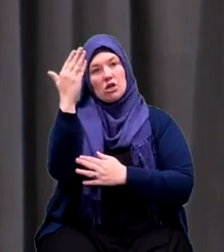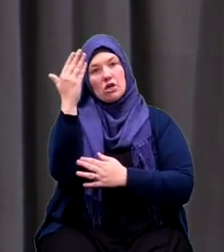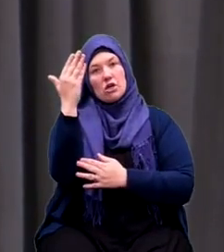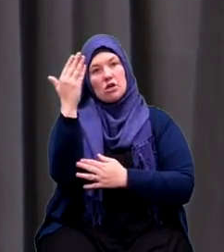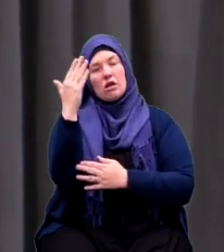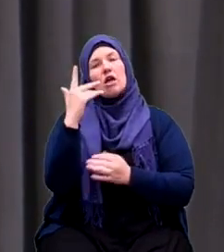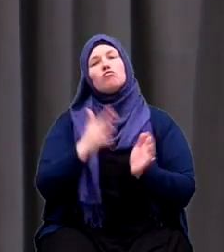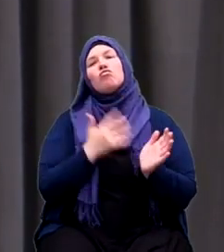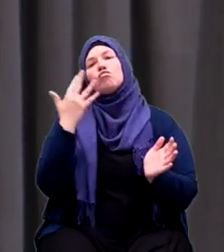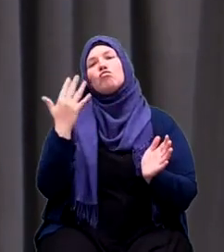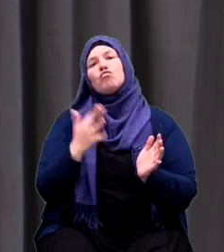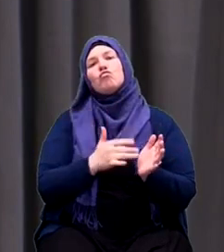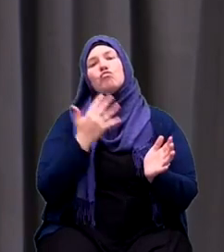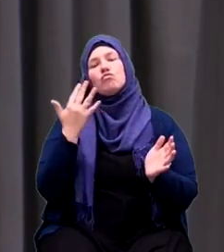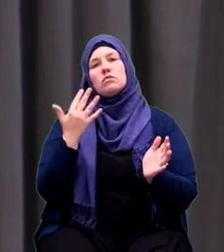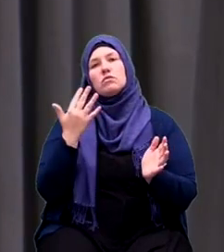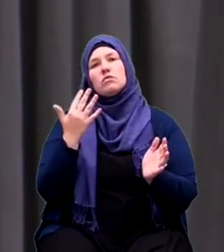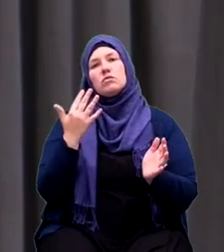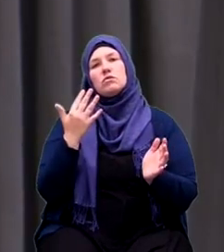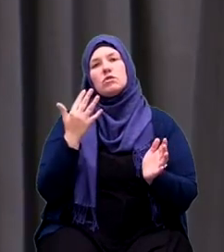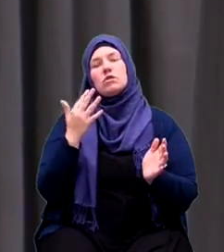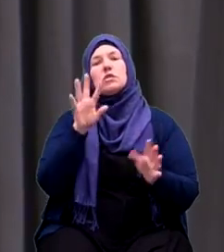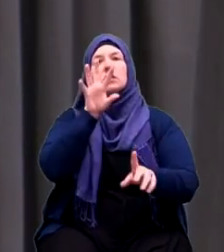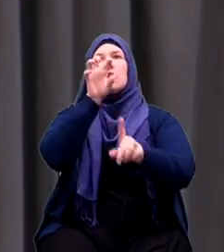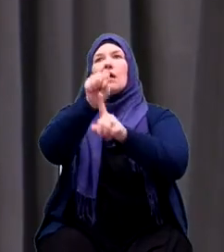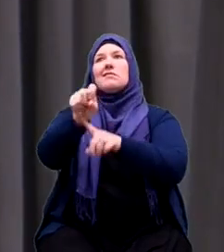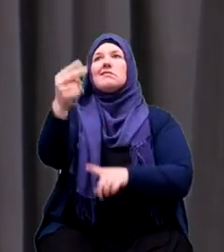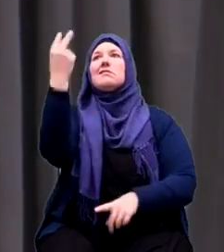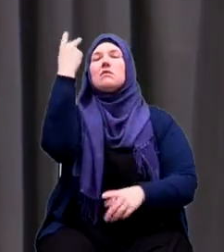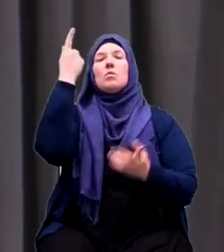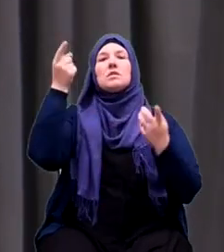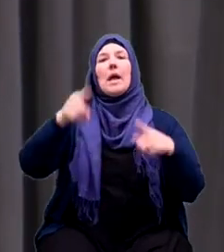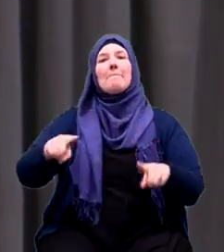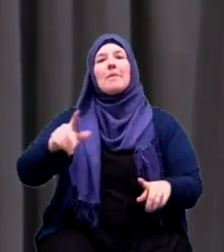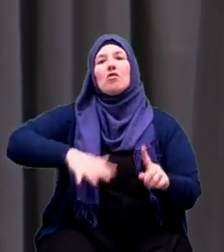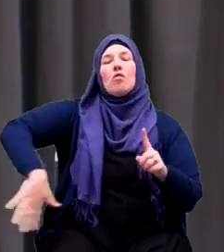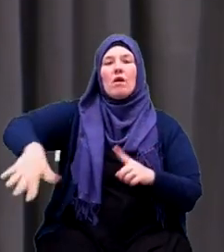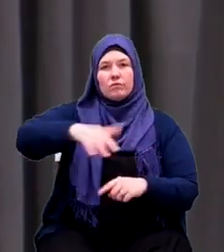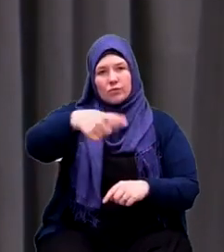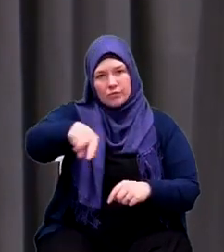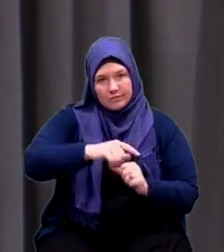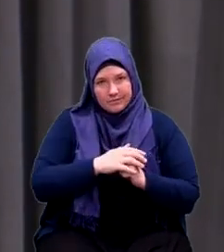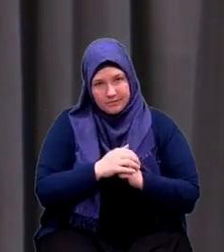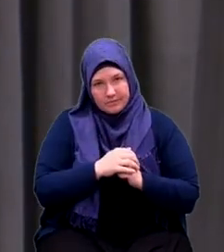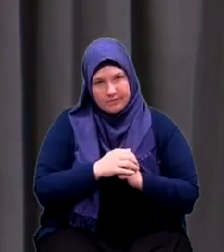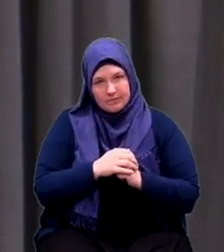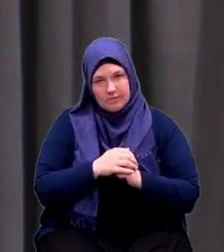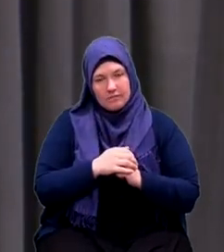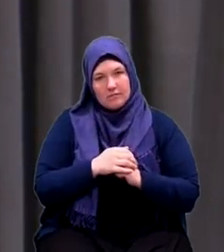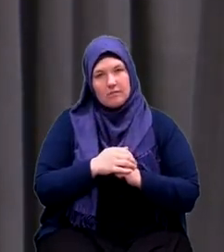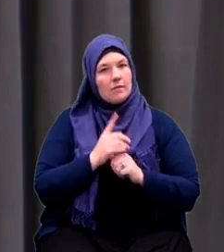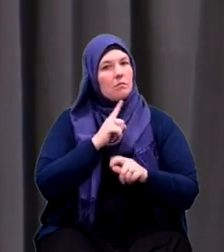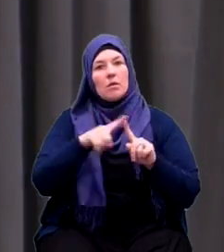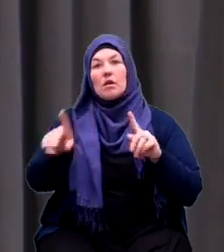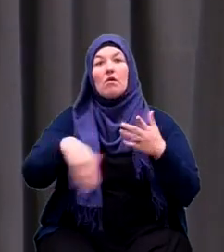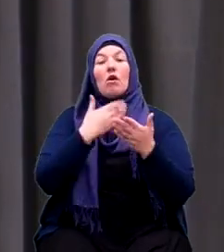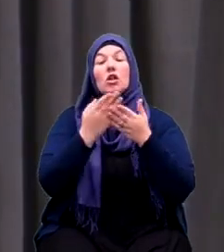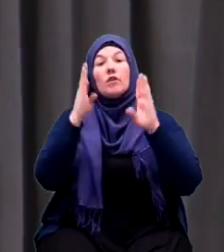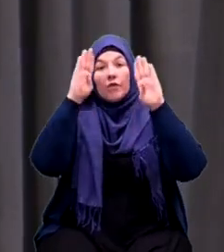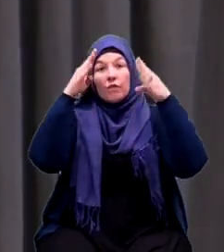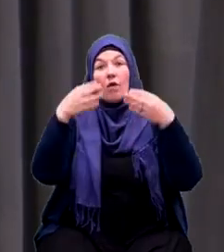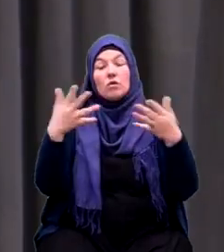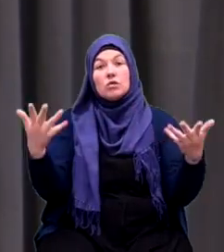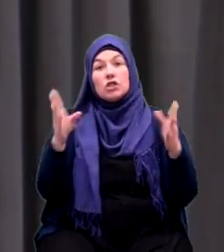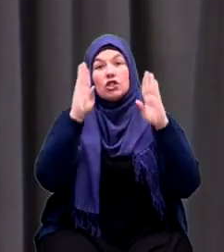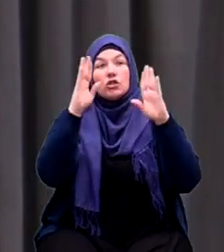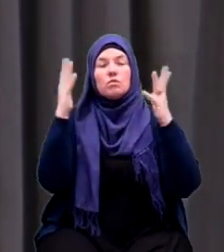Just partially, to catch a glimpse as to what's going on around you. But all of your focus and attention is